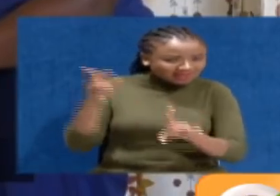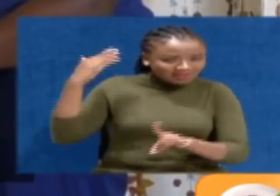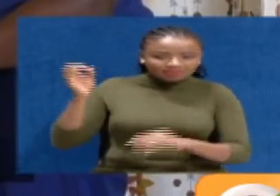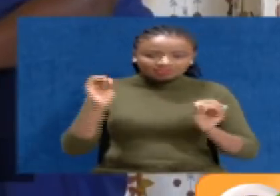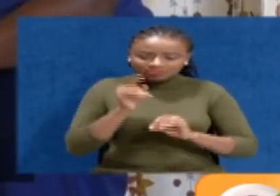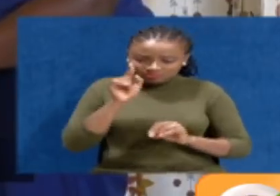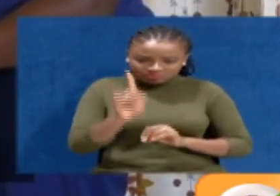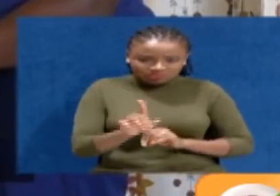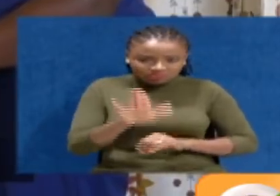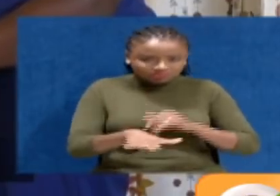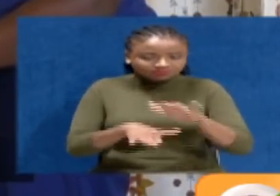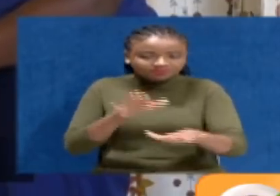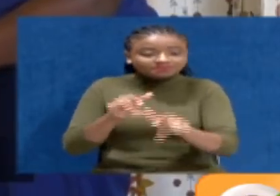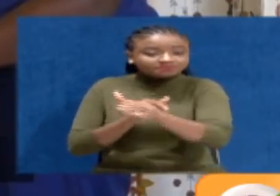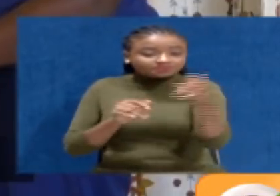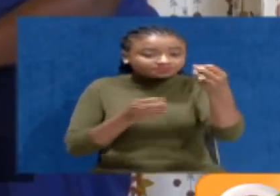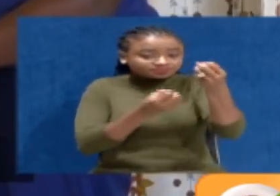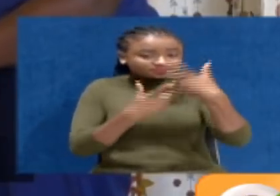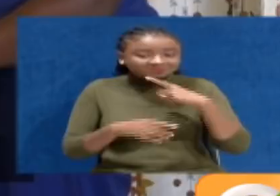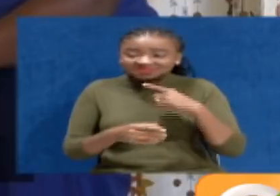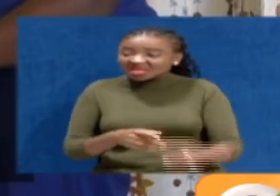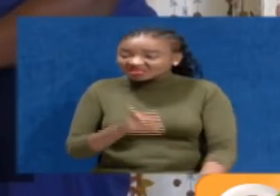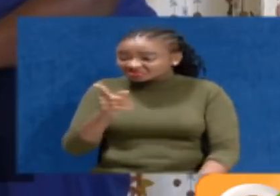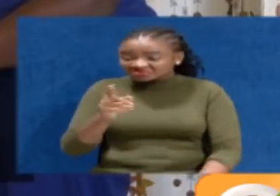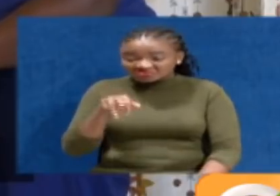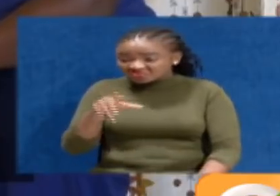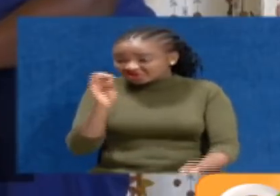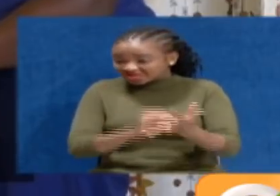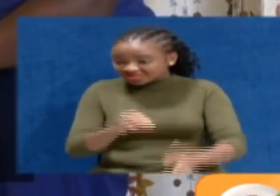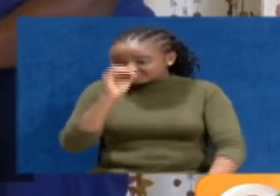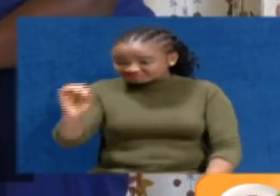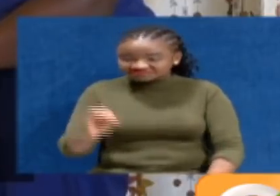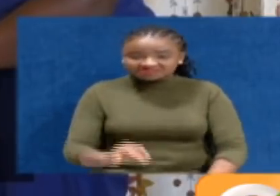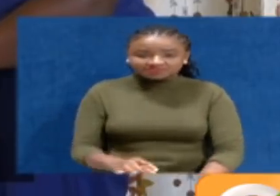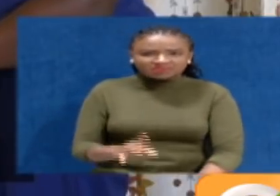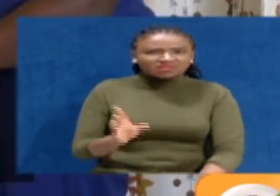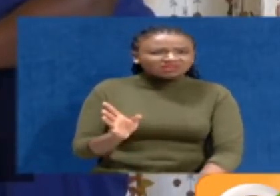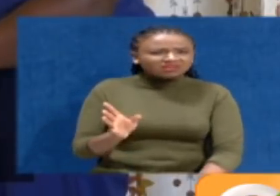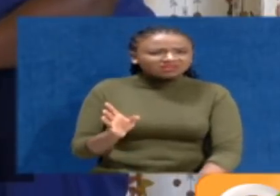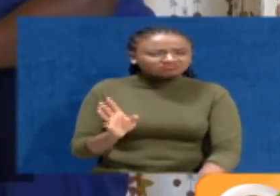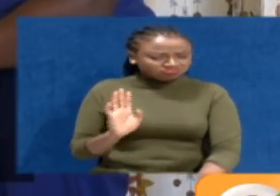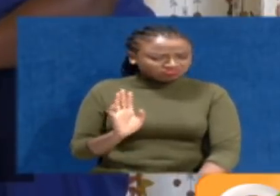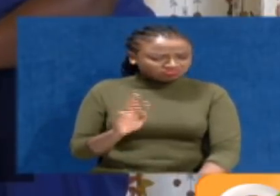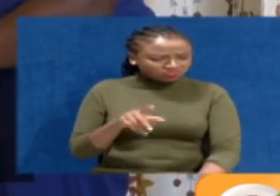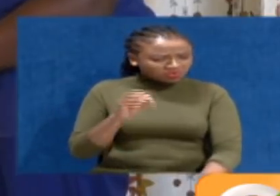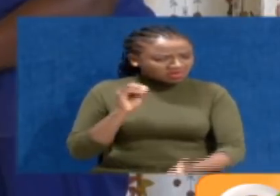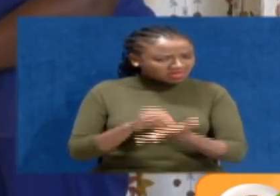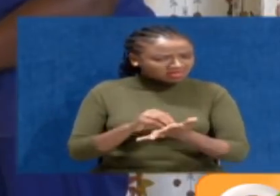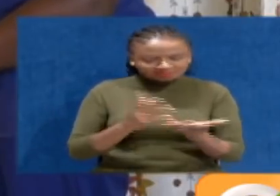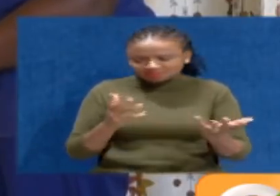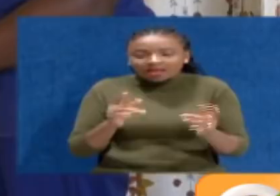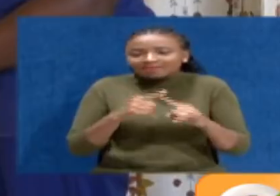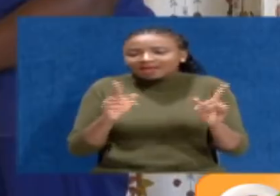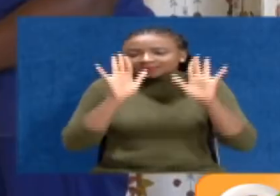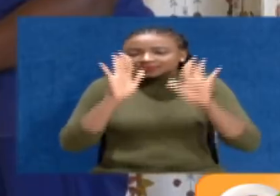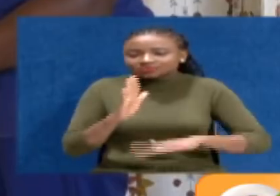mwanzo. Mwingine akaniambia hakuna huwezi tembea tena. Nikasema bora uwai iko. Bora